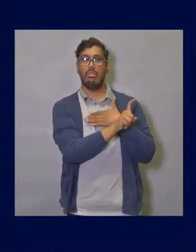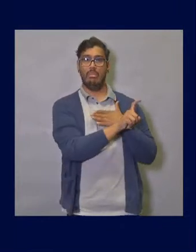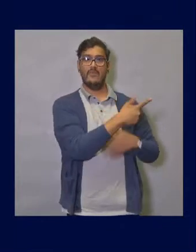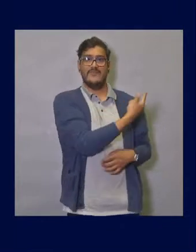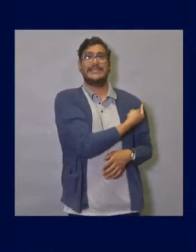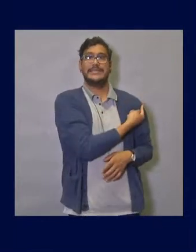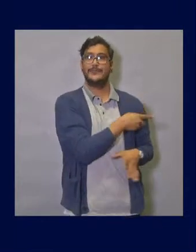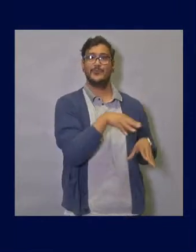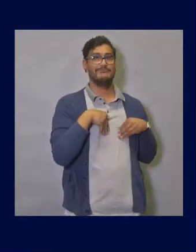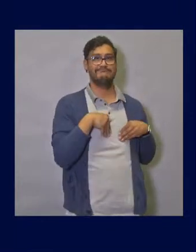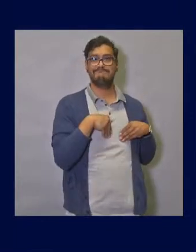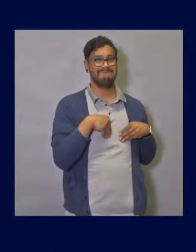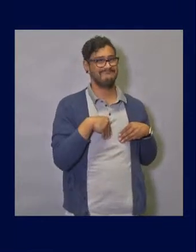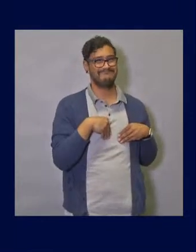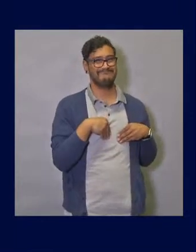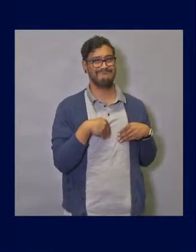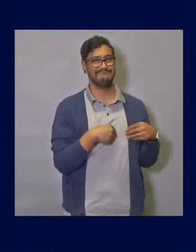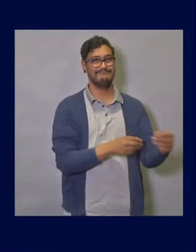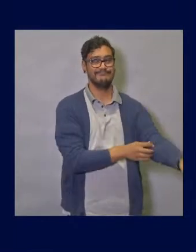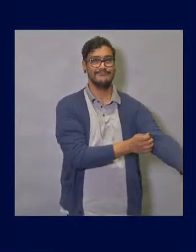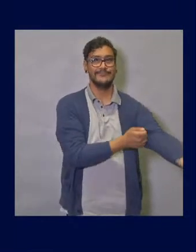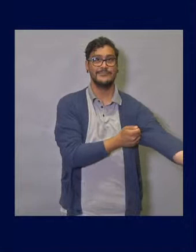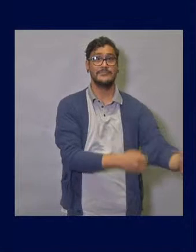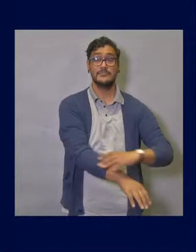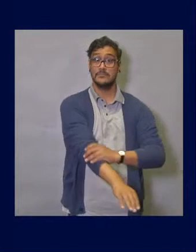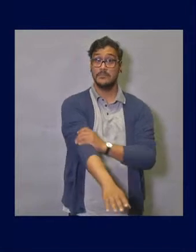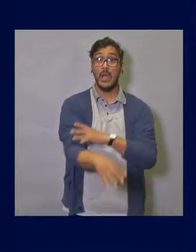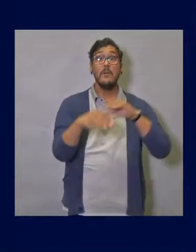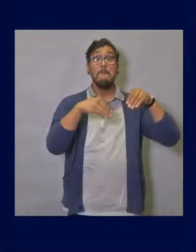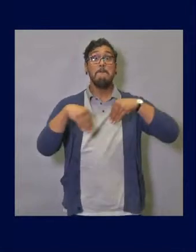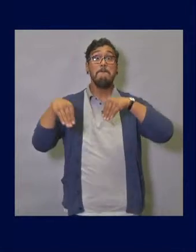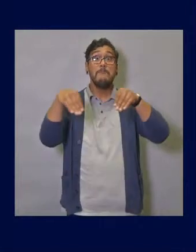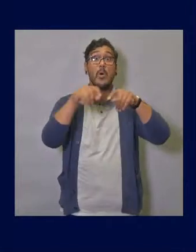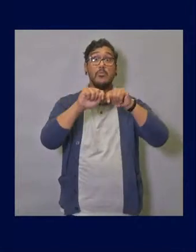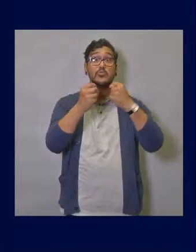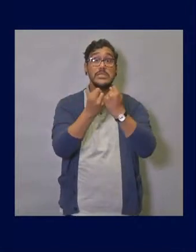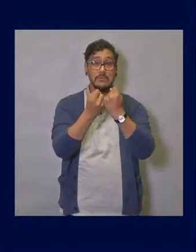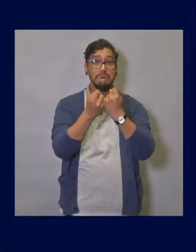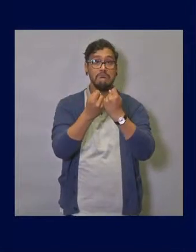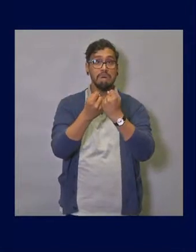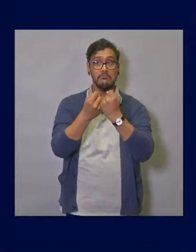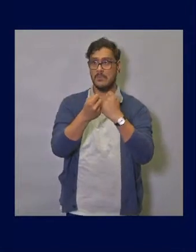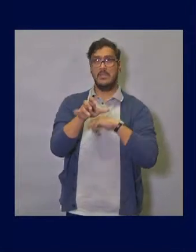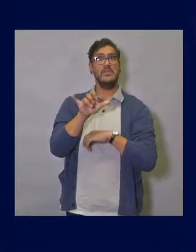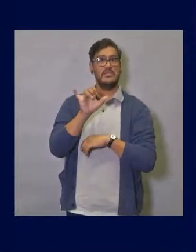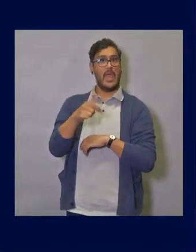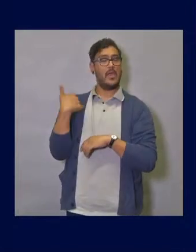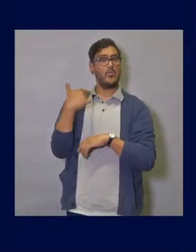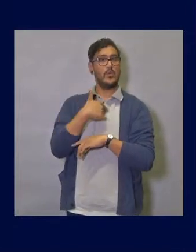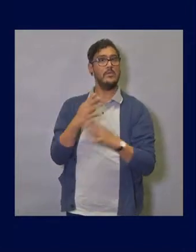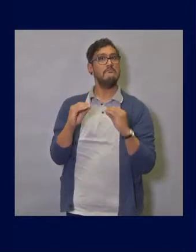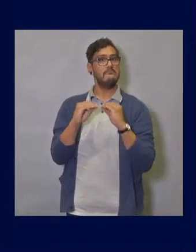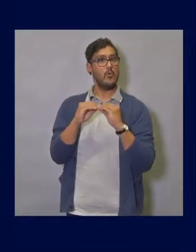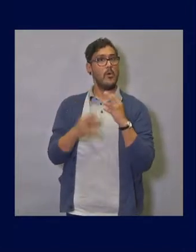slots. We're also increasing the number of mobile teams that can visit people who may not be able to travel for a vaccination